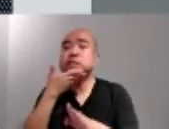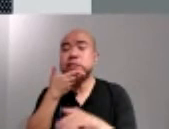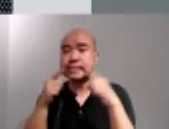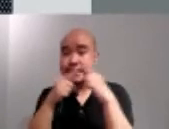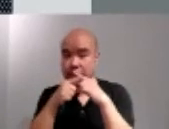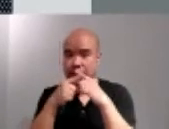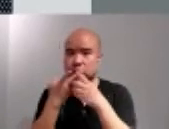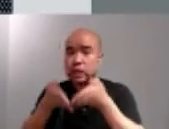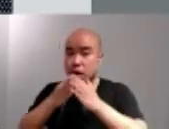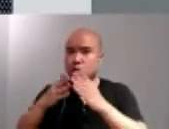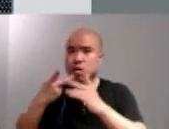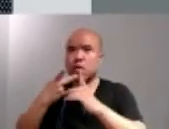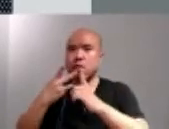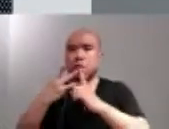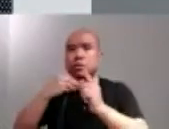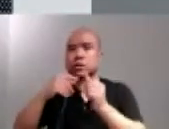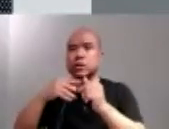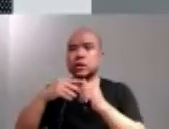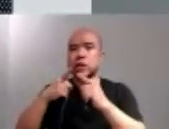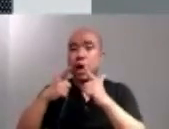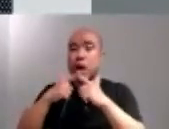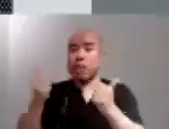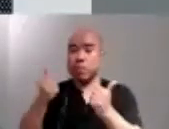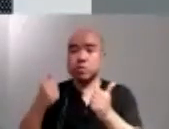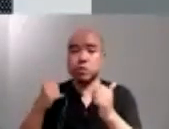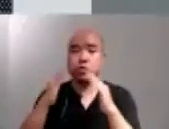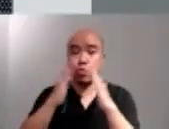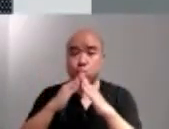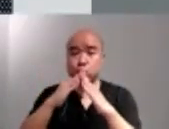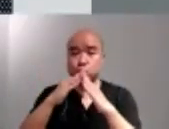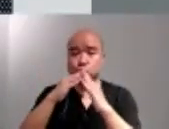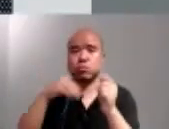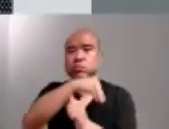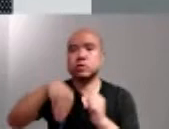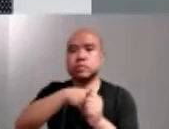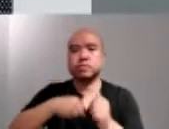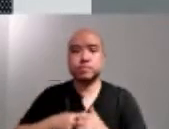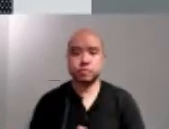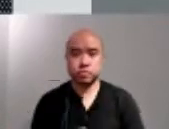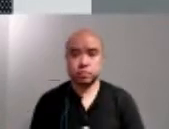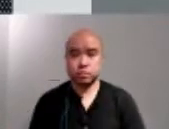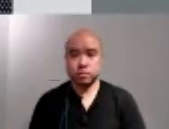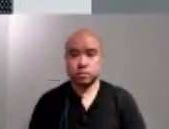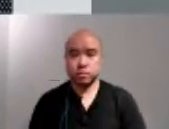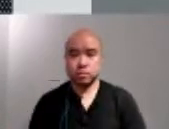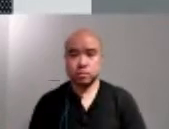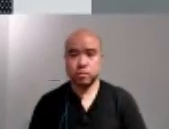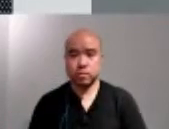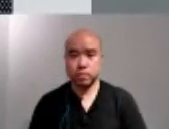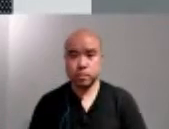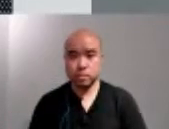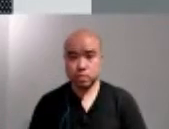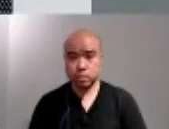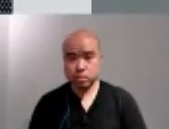creates a social value, it is difficult for the workers who recruit residents or develop